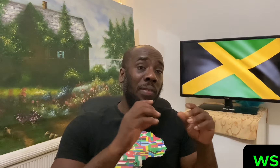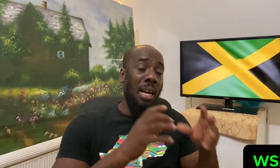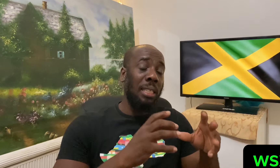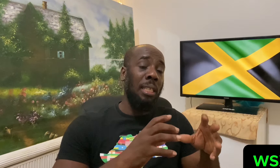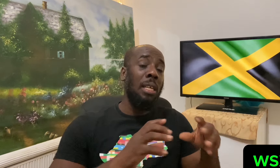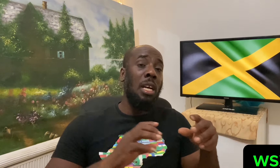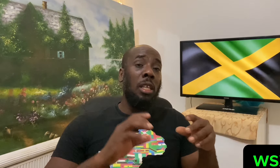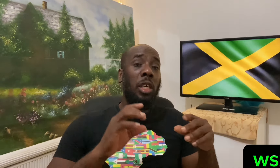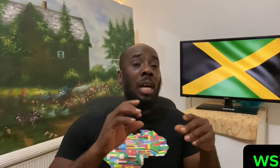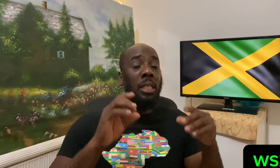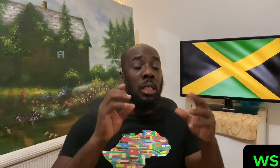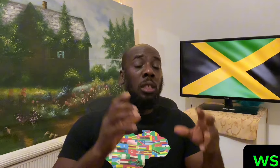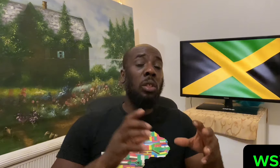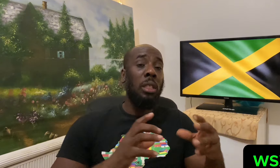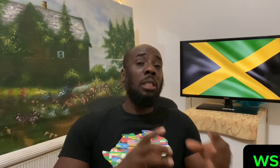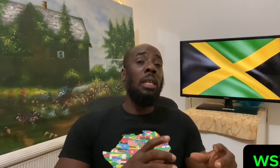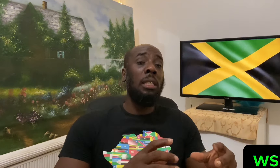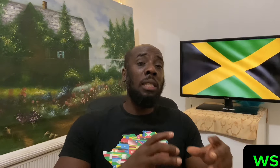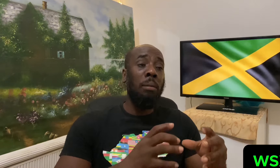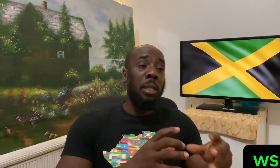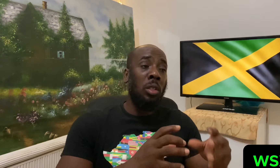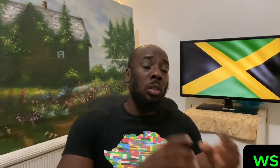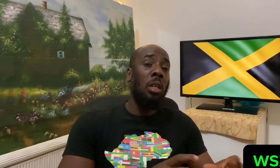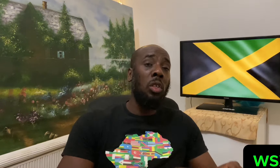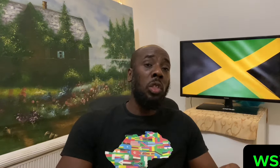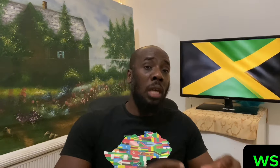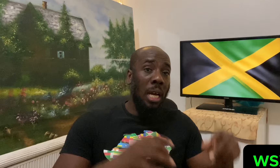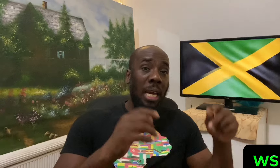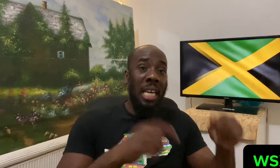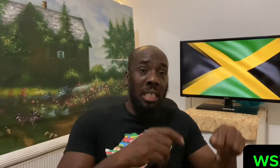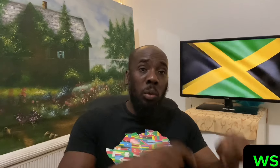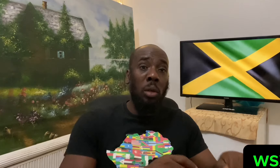them facts and drawing attention to things that's not being done to